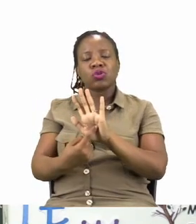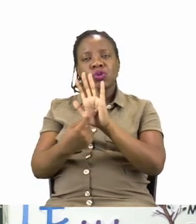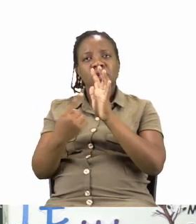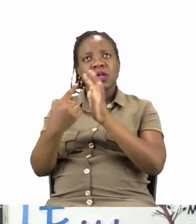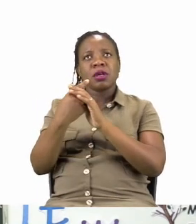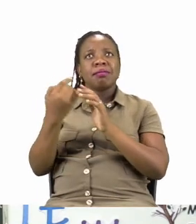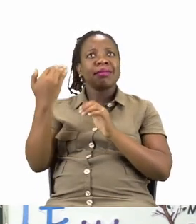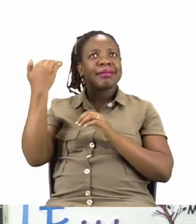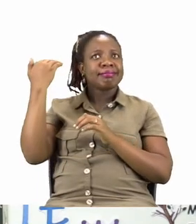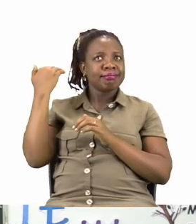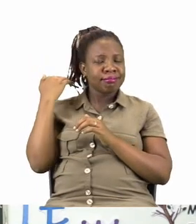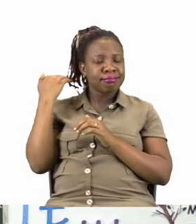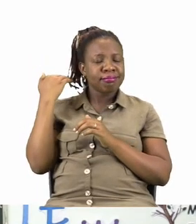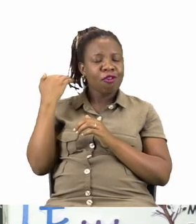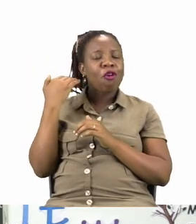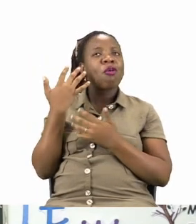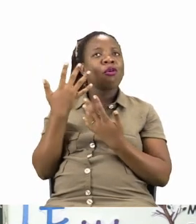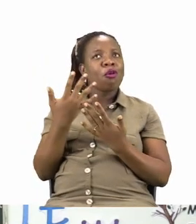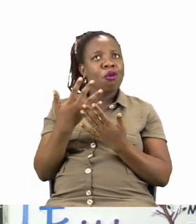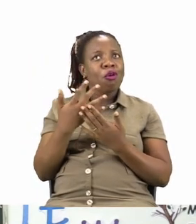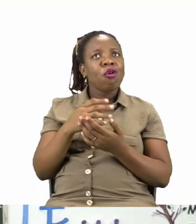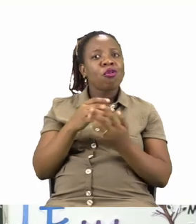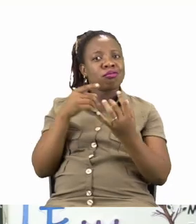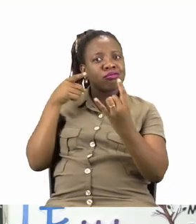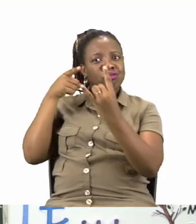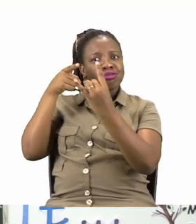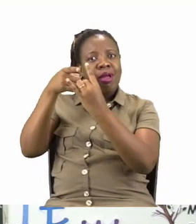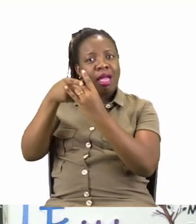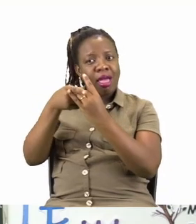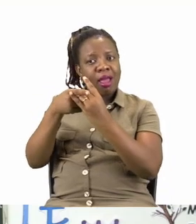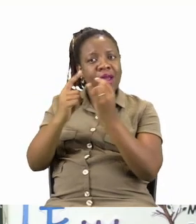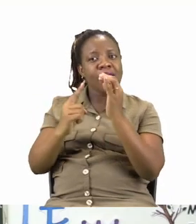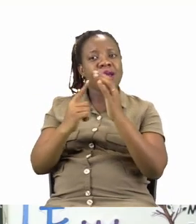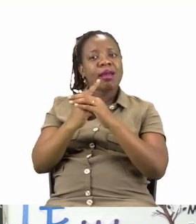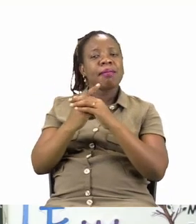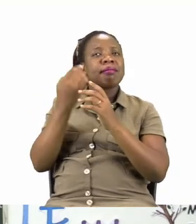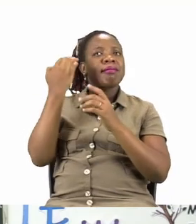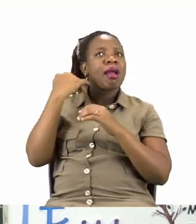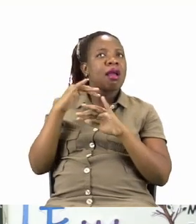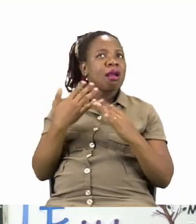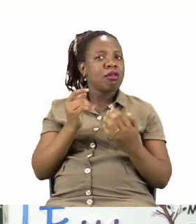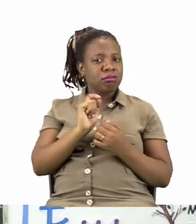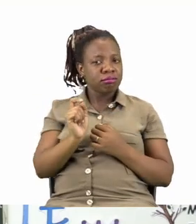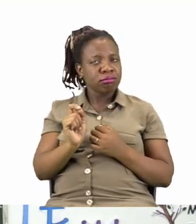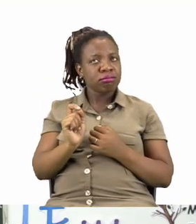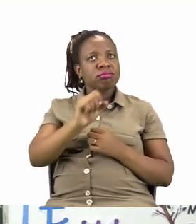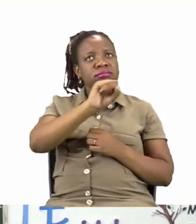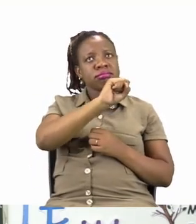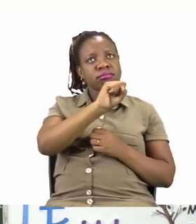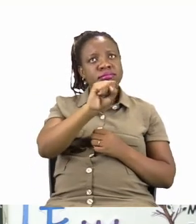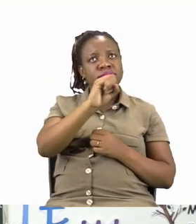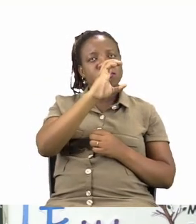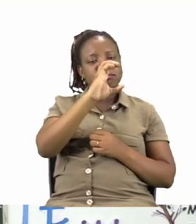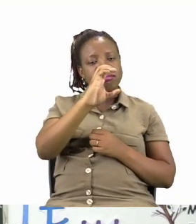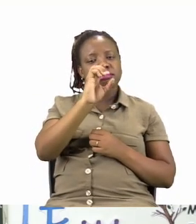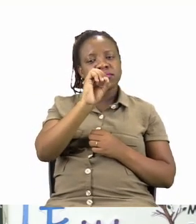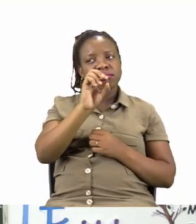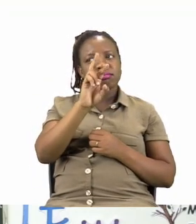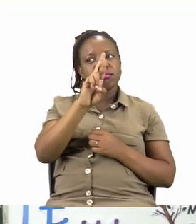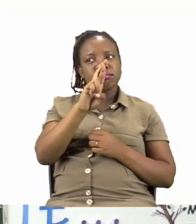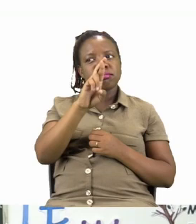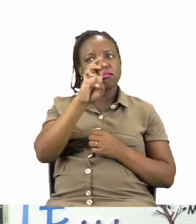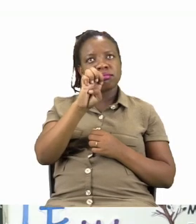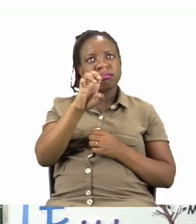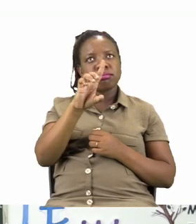because here you just add the D at the end of the word. So now your sentence reads,